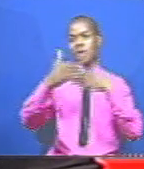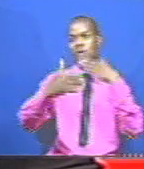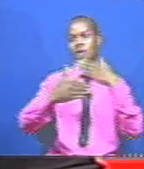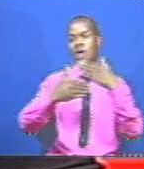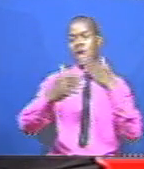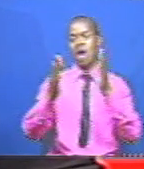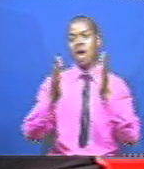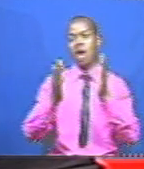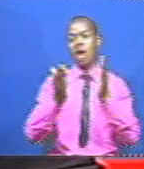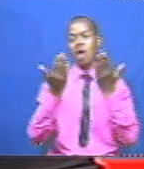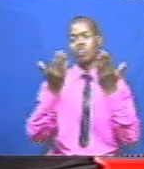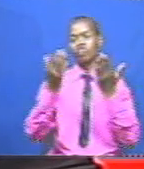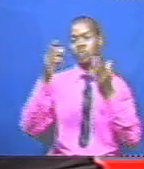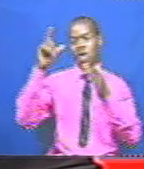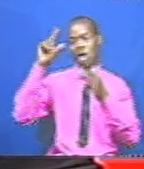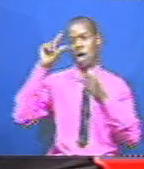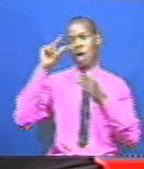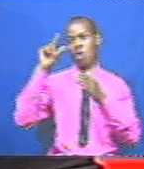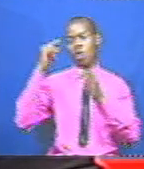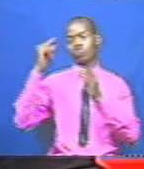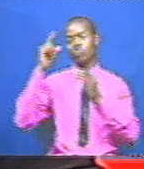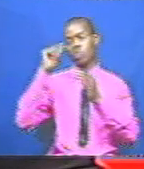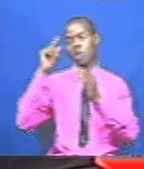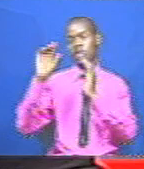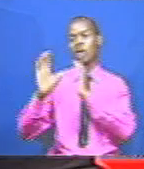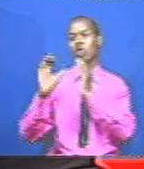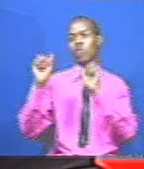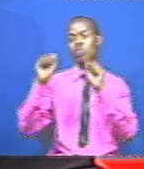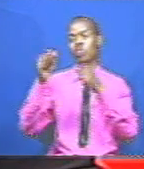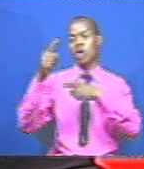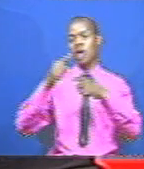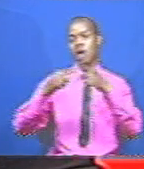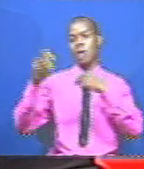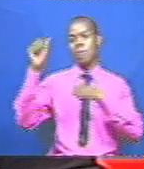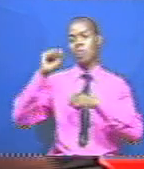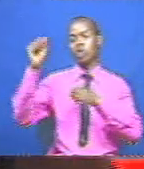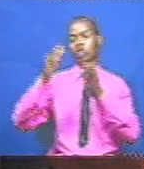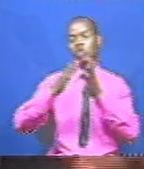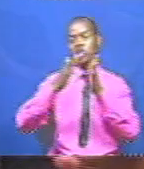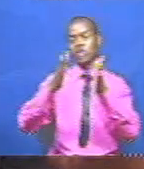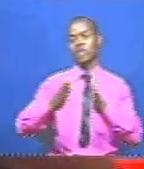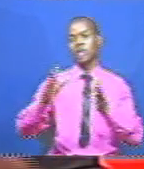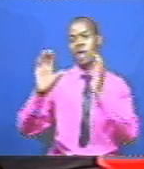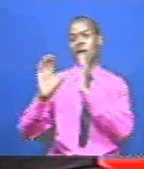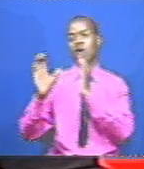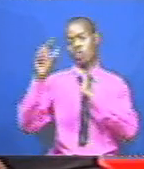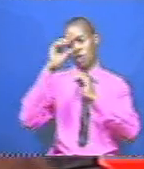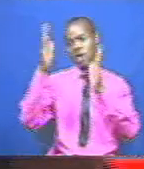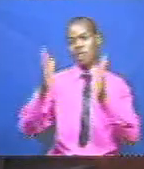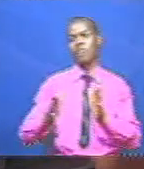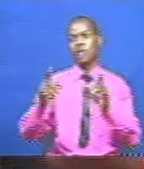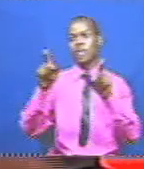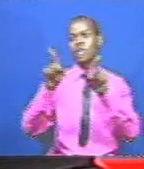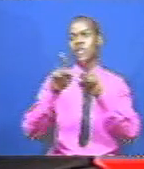Jumuiya ya Kaunti za Pwani, which brought together the political leadership, which is the county governors, the professionals on one end,